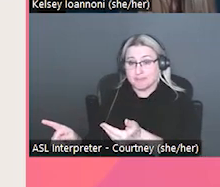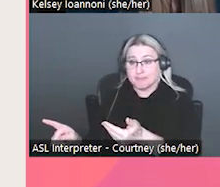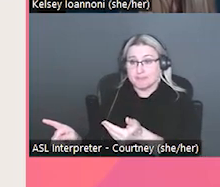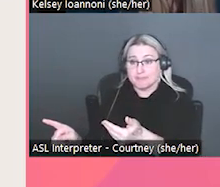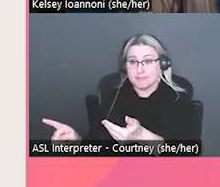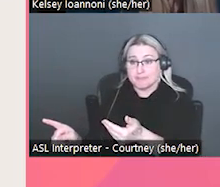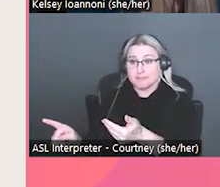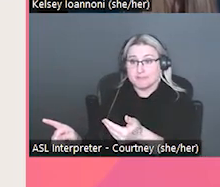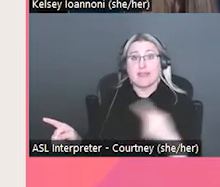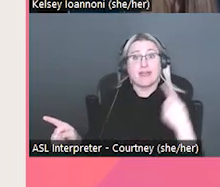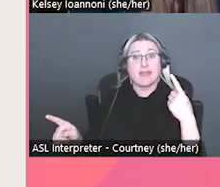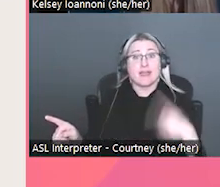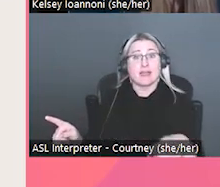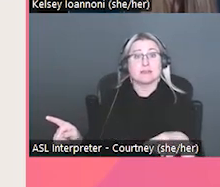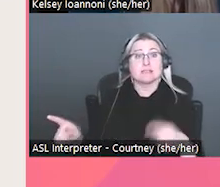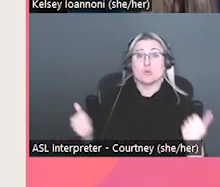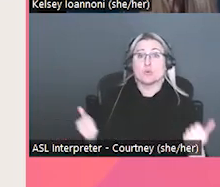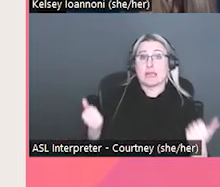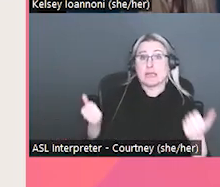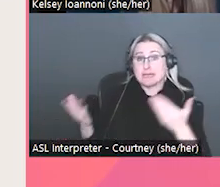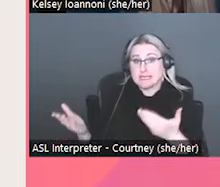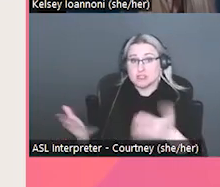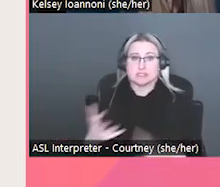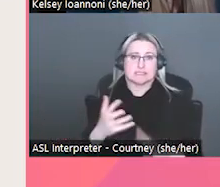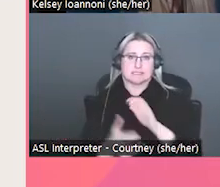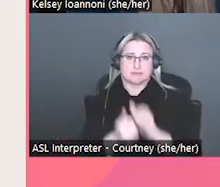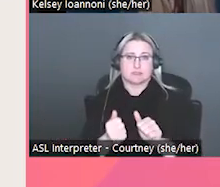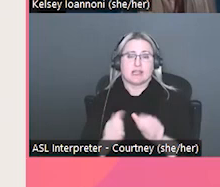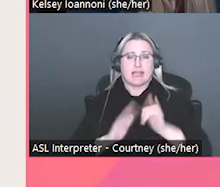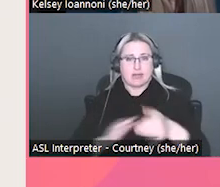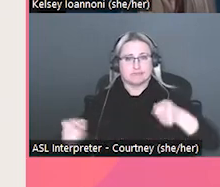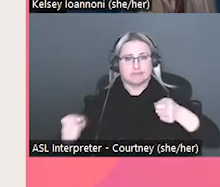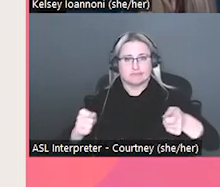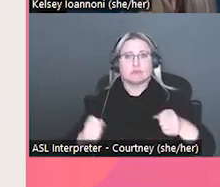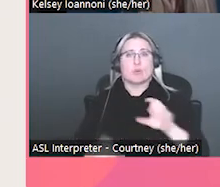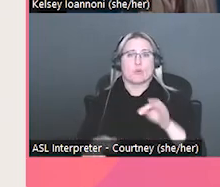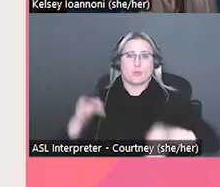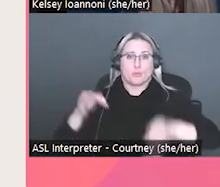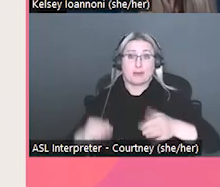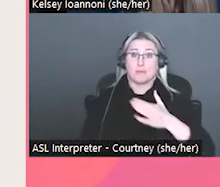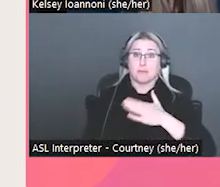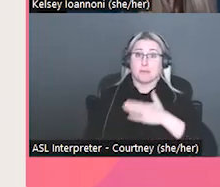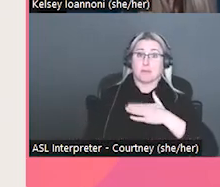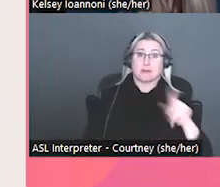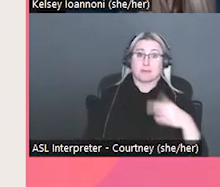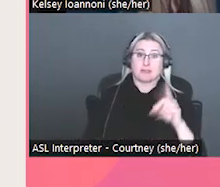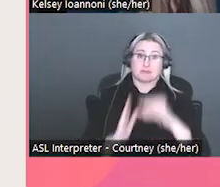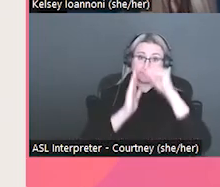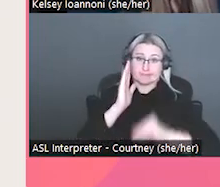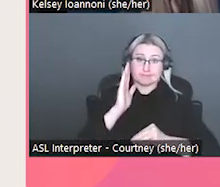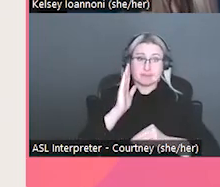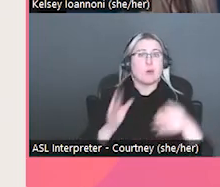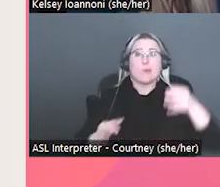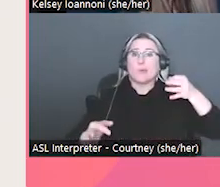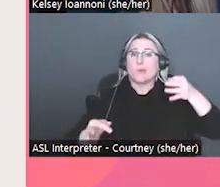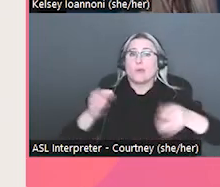then provide damaging recommendations to deal with their weight. And in my dissertation, I explore this idea of weight loss at any cost